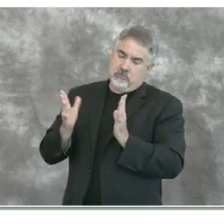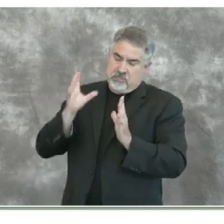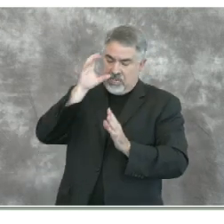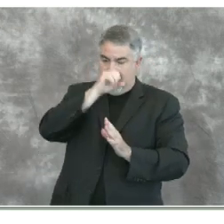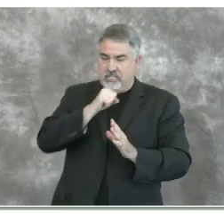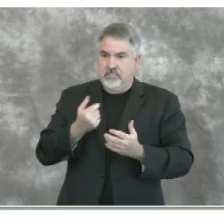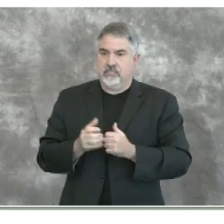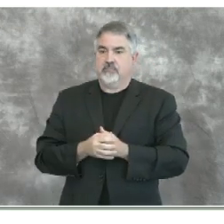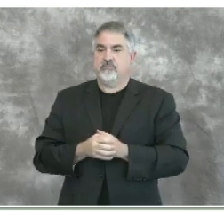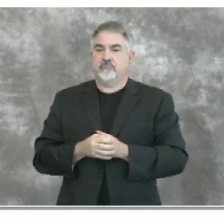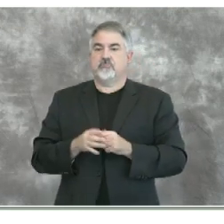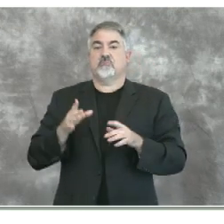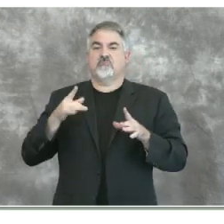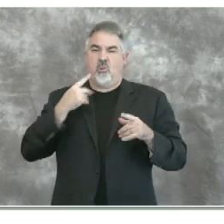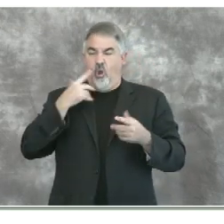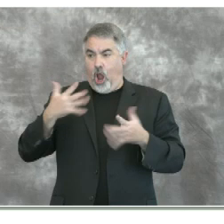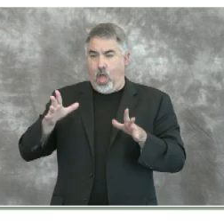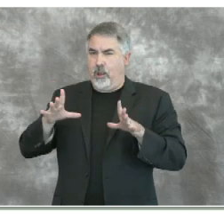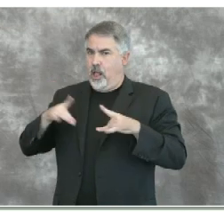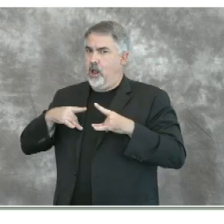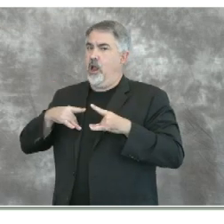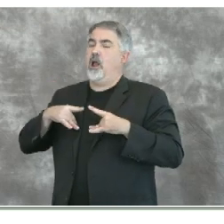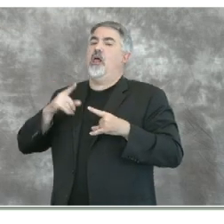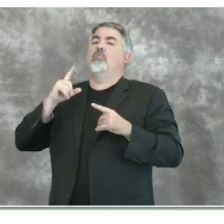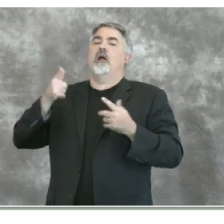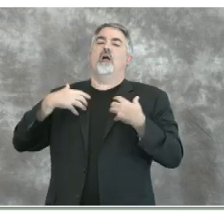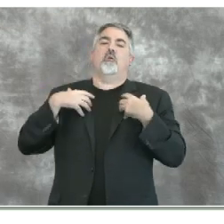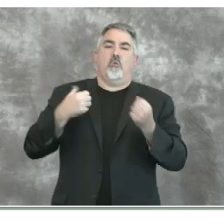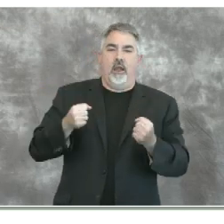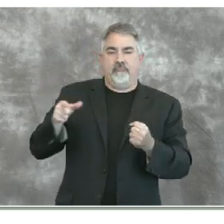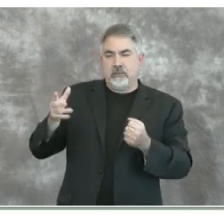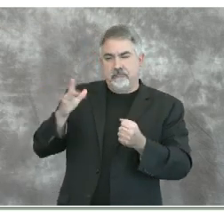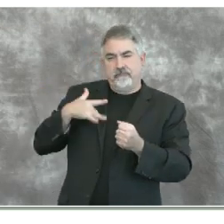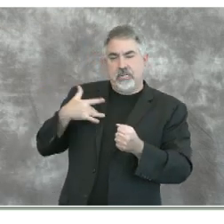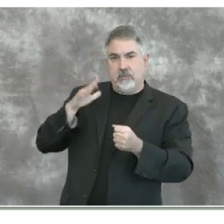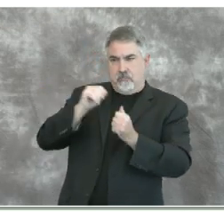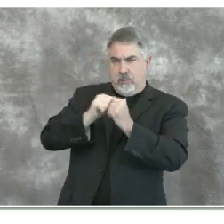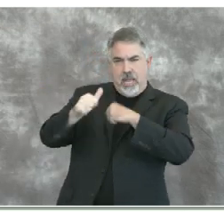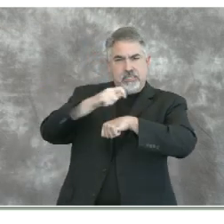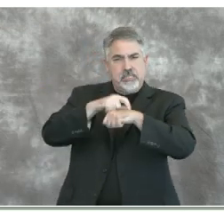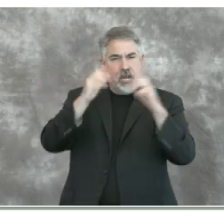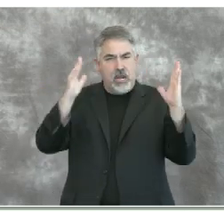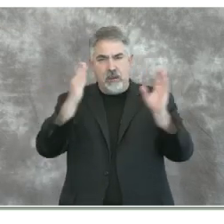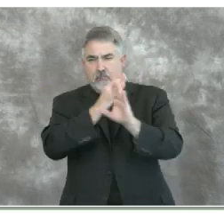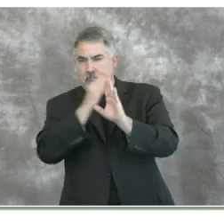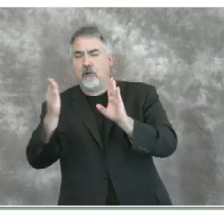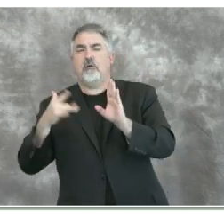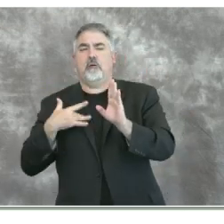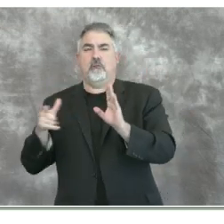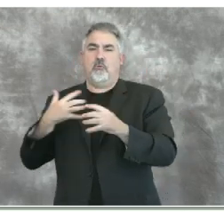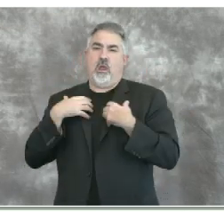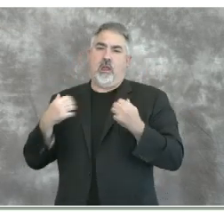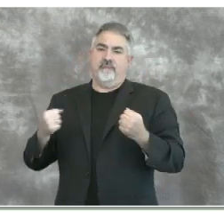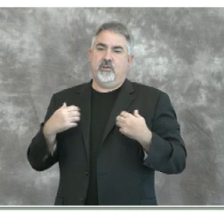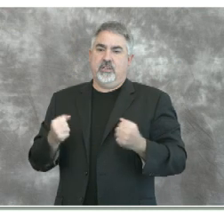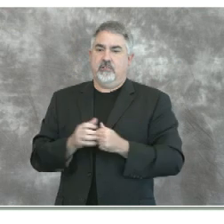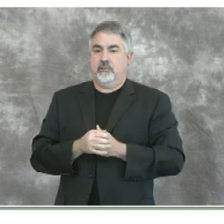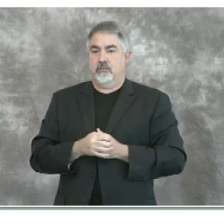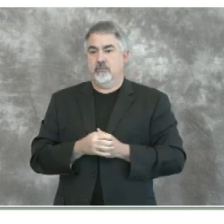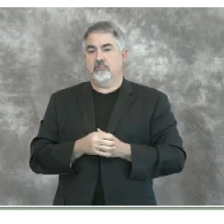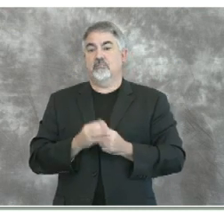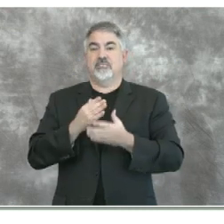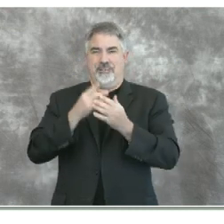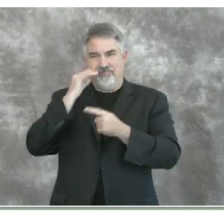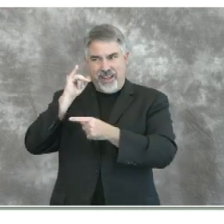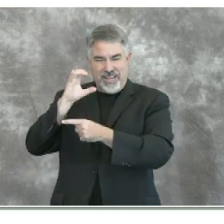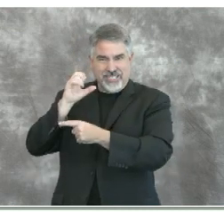Those two go together. And then you can see our number of hospitalizations. Out of those hospitalizations, the number of those that are in an ICU,